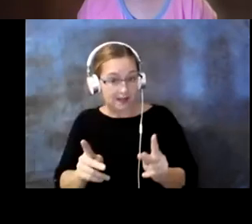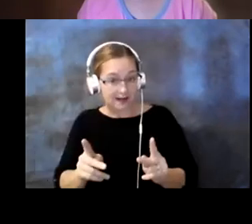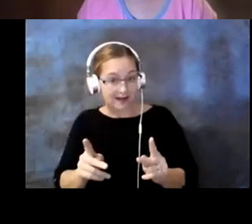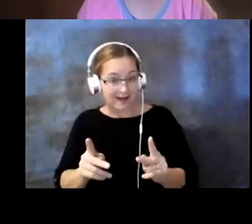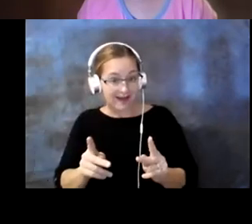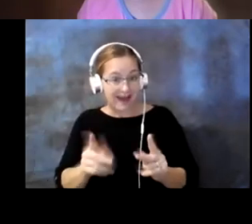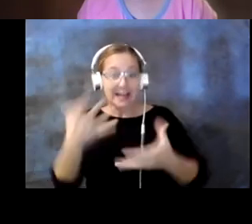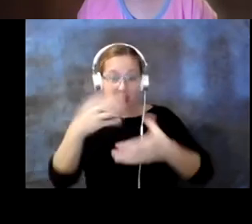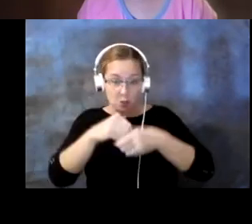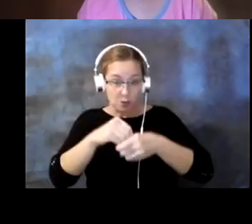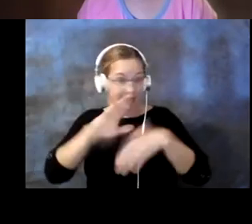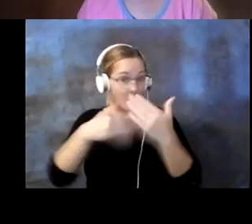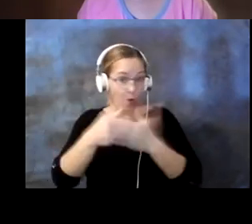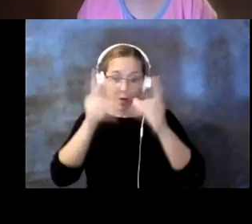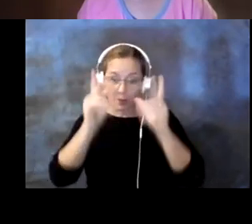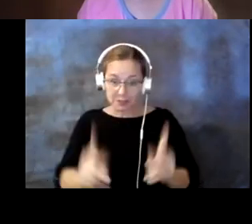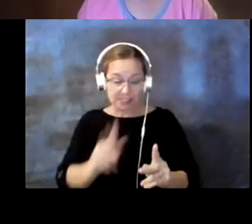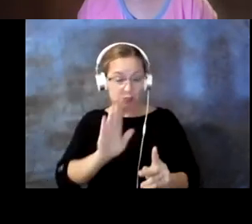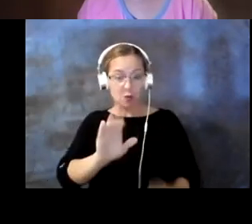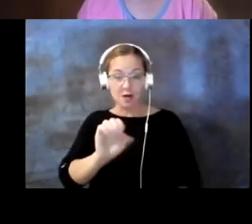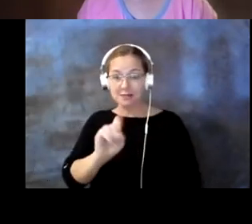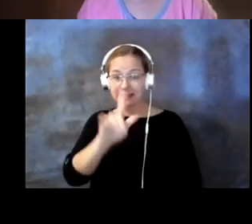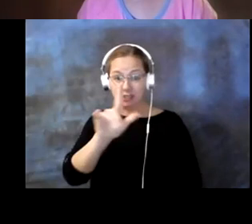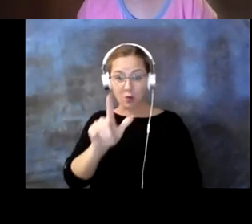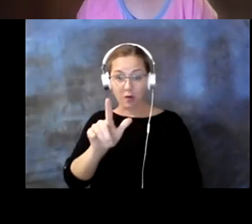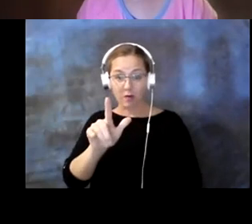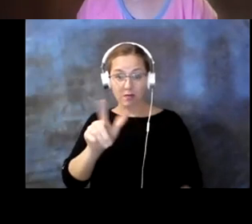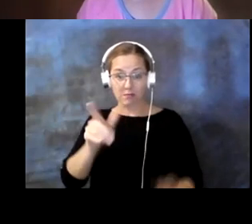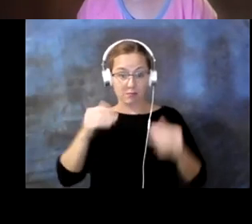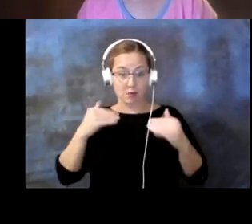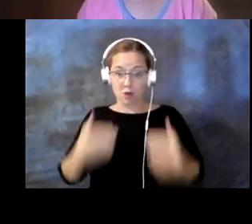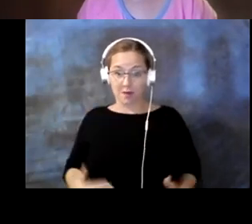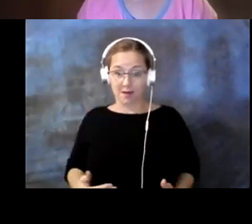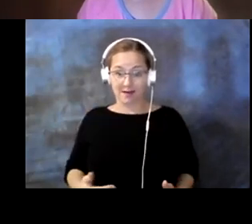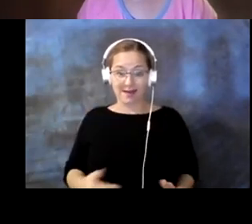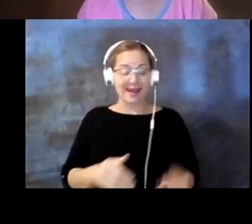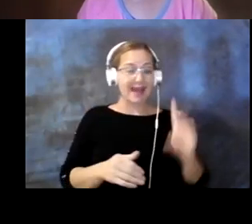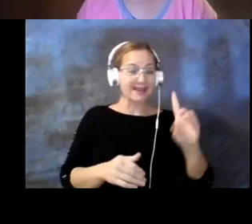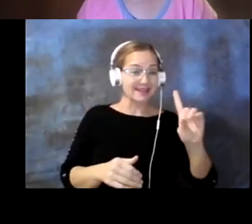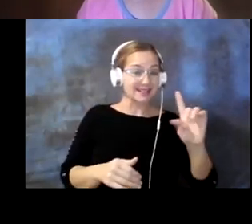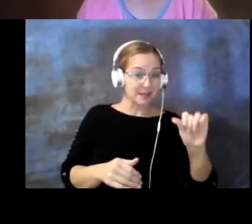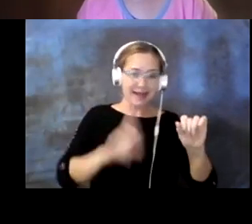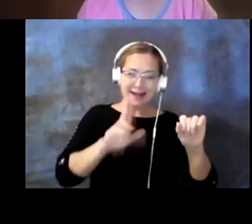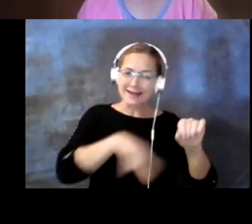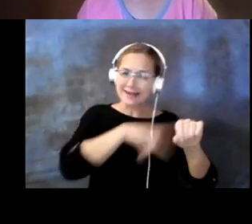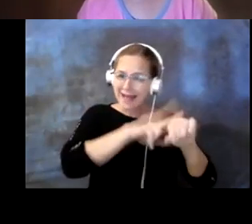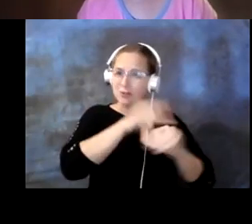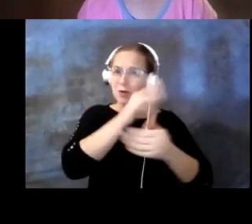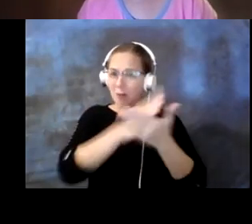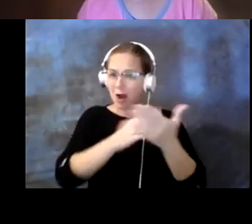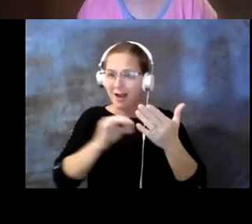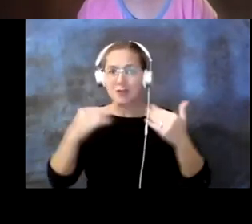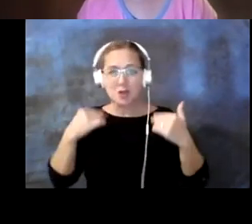are a sexual being, and that disability is just a natural part of how humans